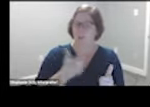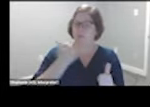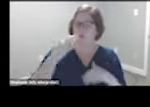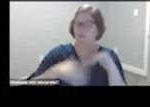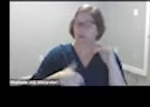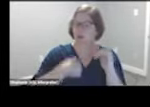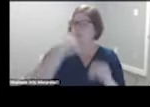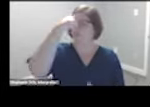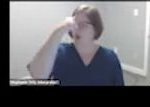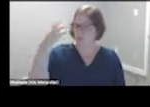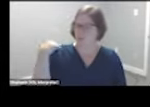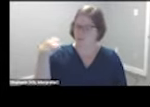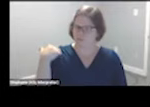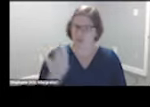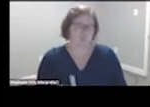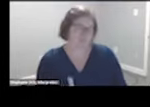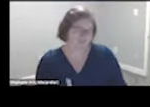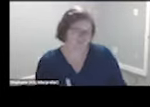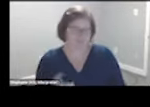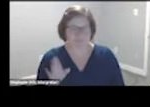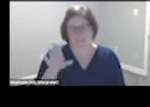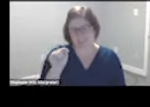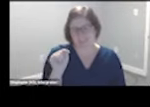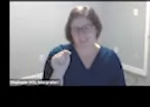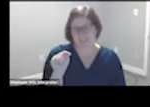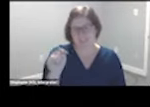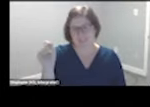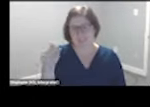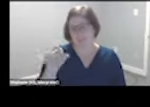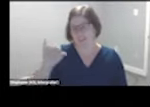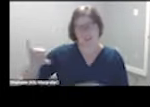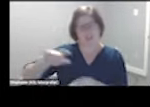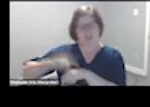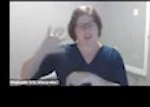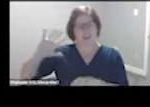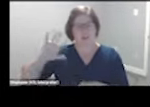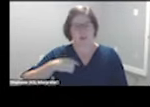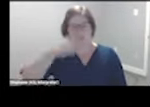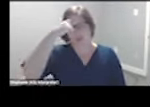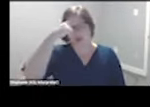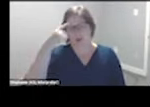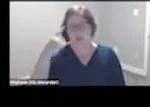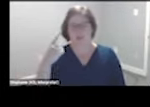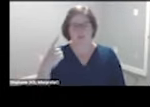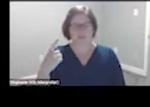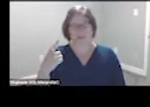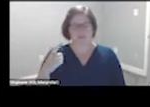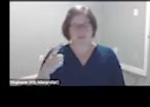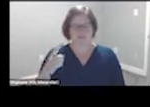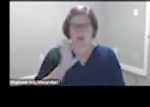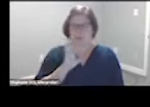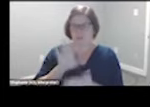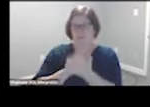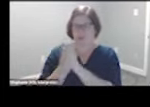I thought before. And yeah, at that time I thought like, regardless if I became a final or not, I